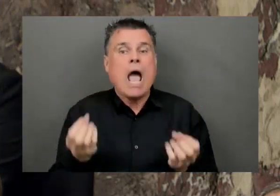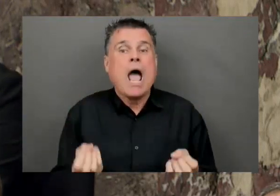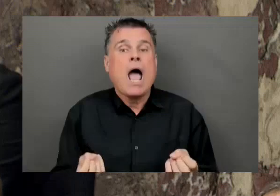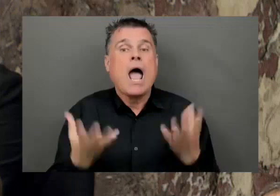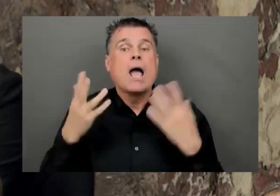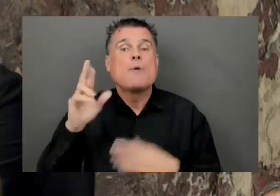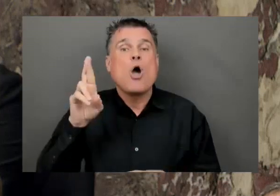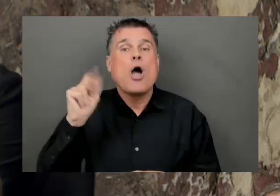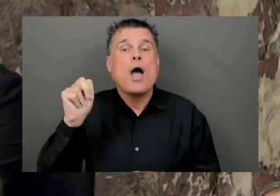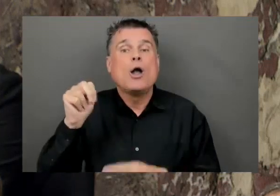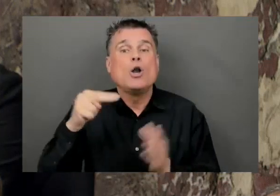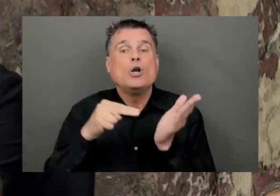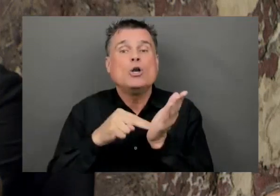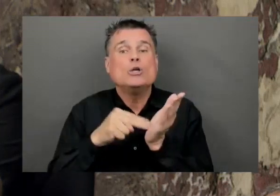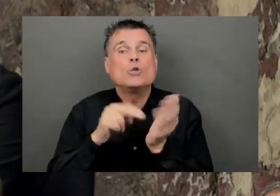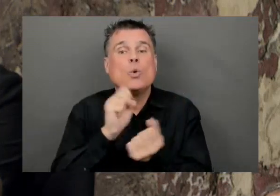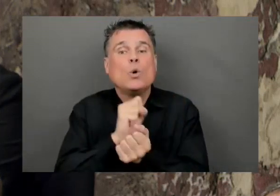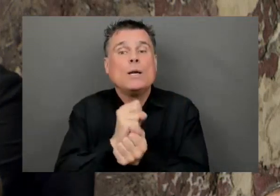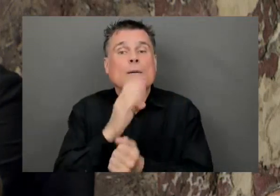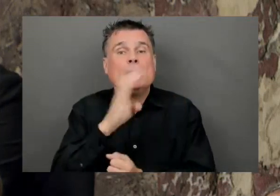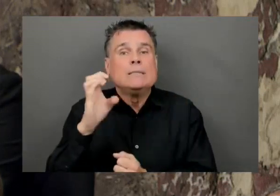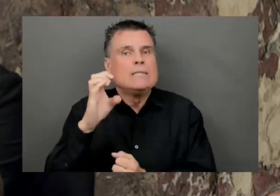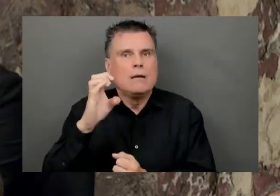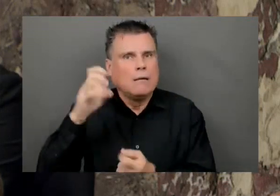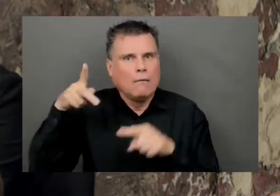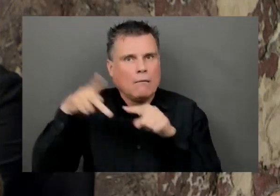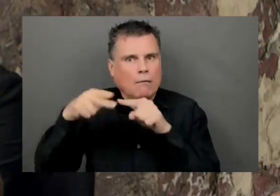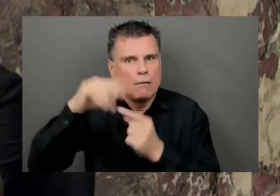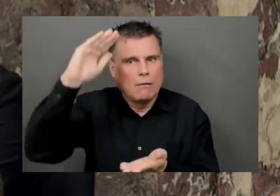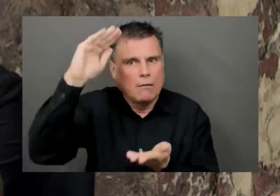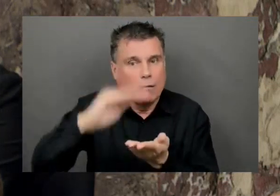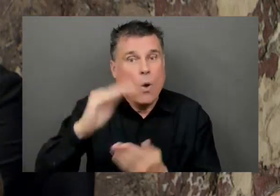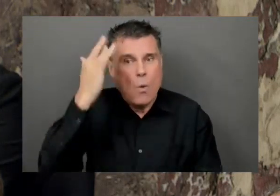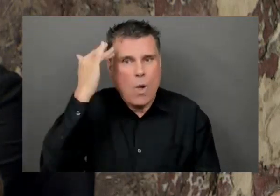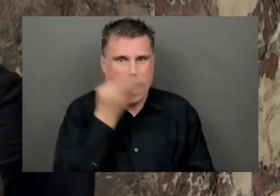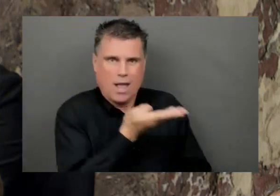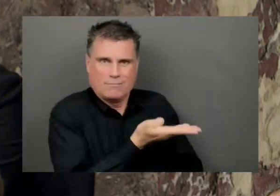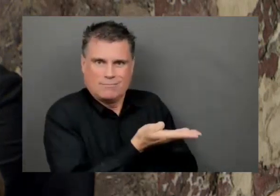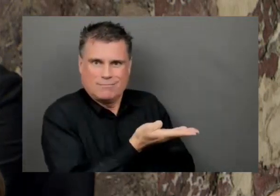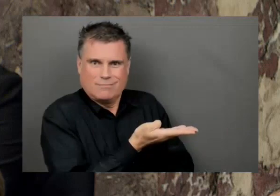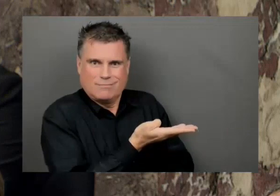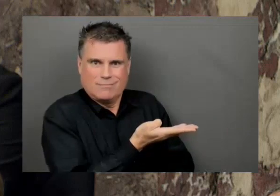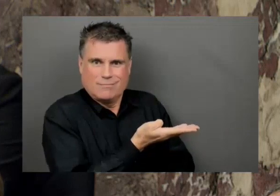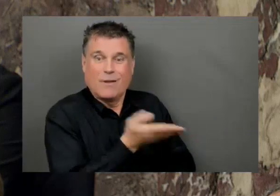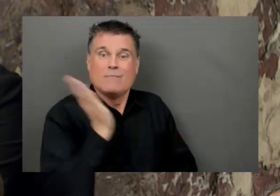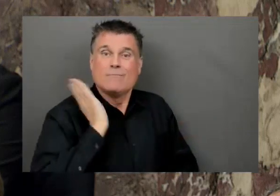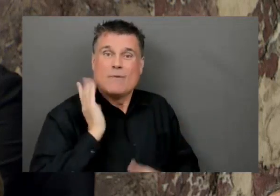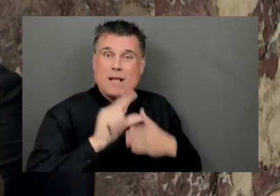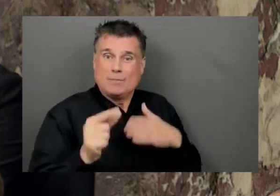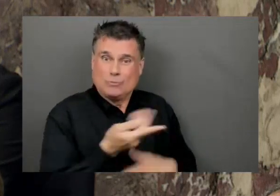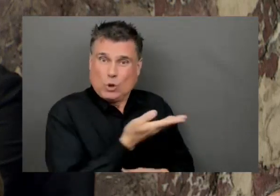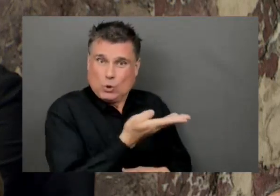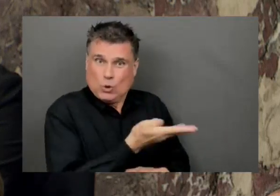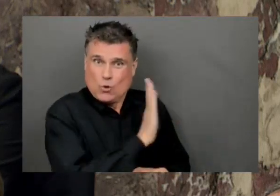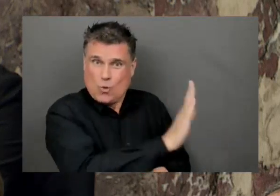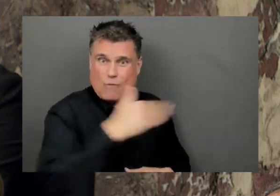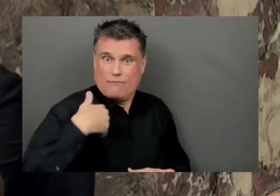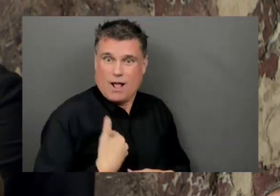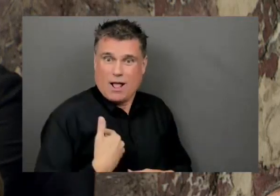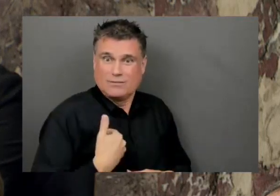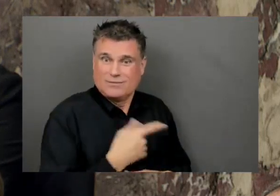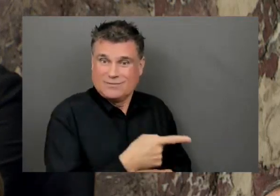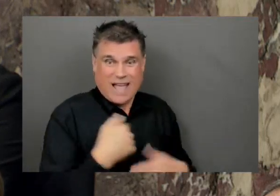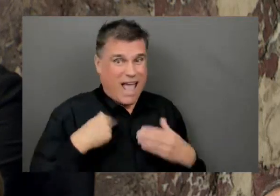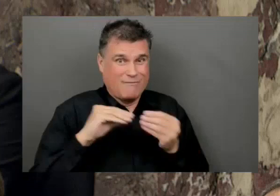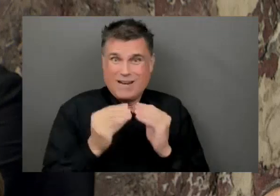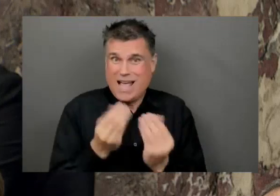registered psychiatric nurses in our healthcare system. Those are just the numbers. Those are just the facts, Honourable Speaker. We had a record year for